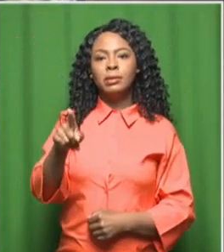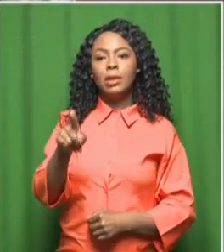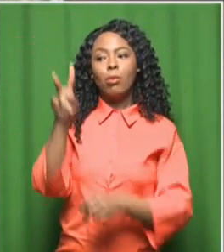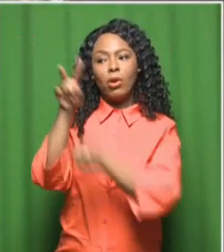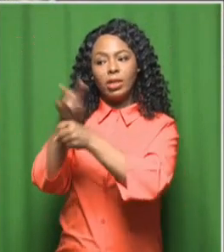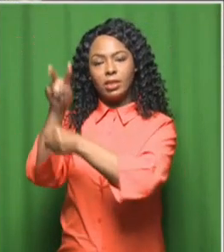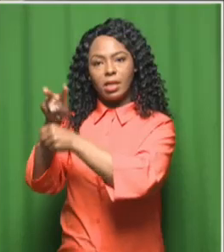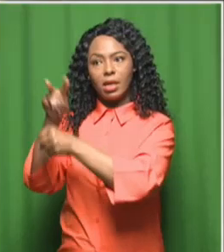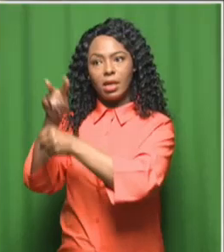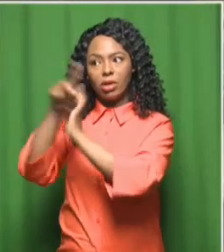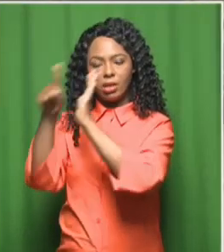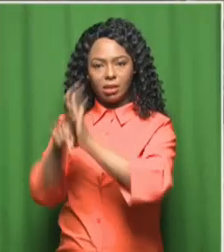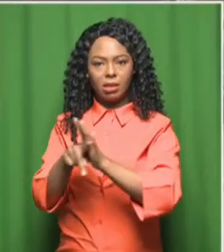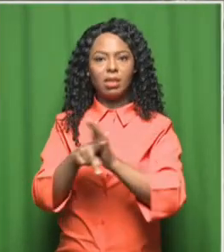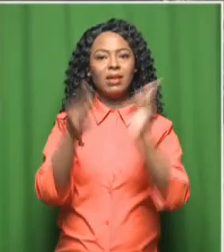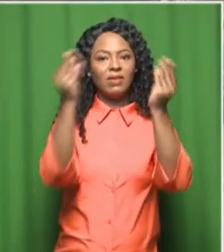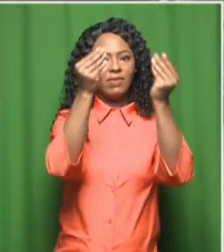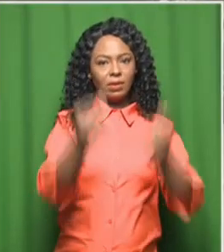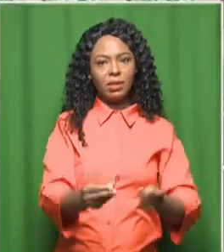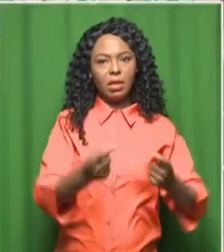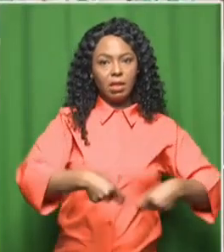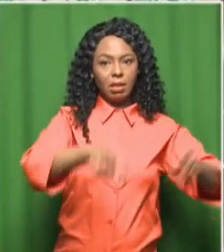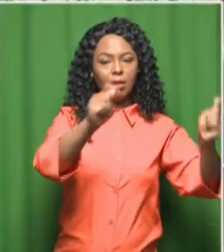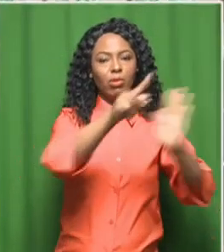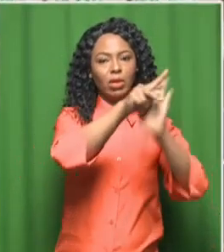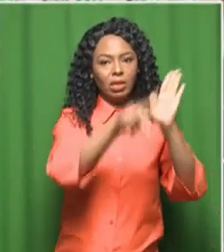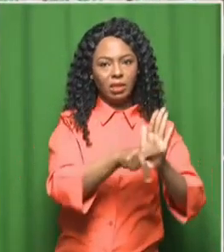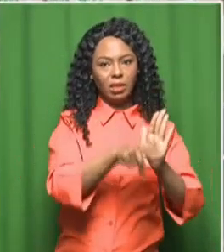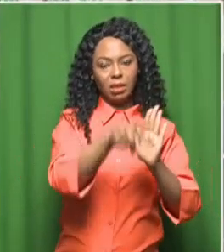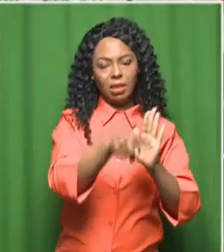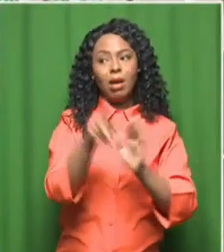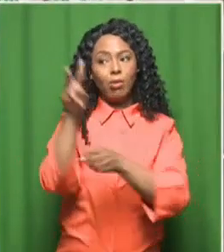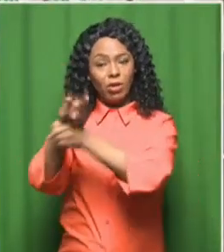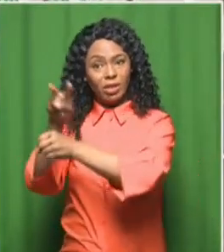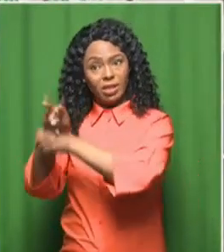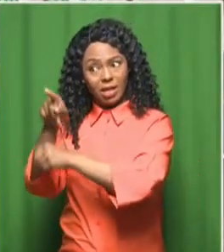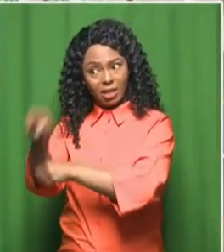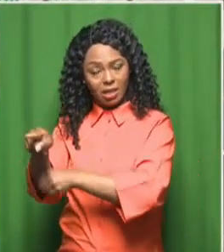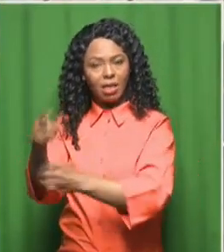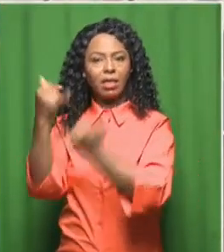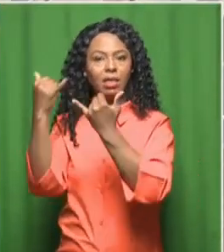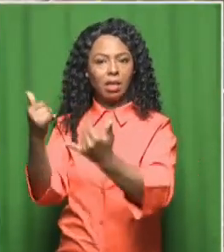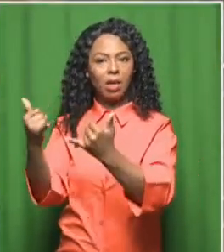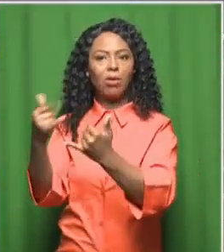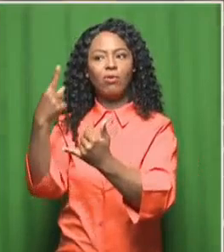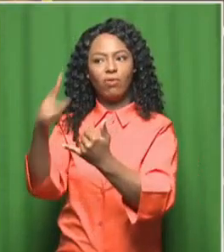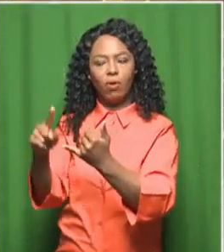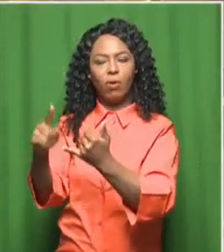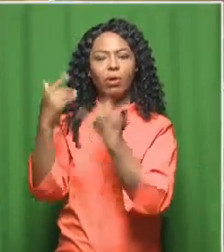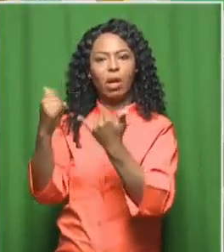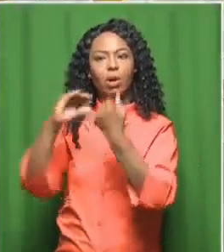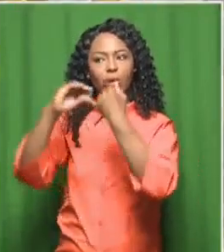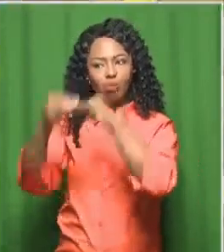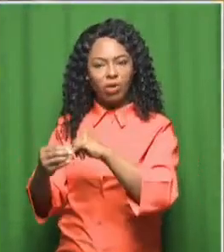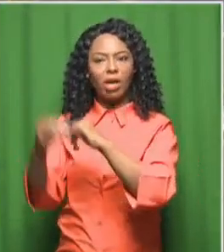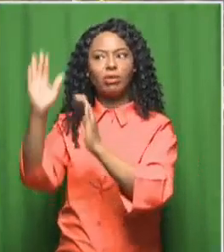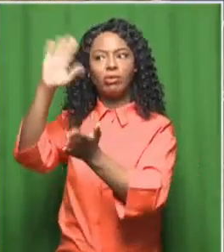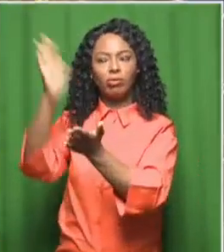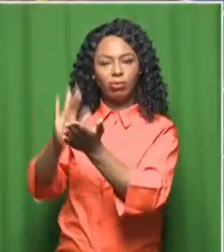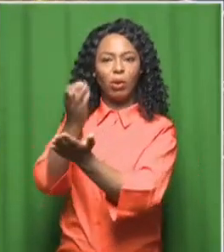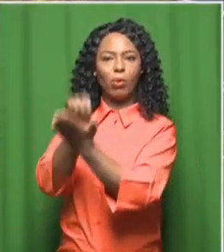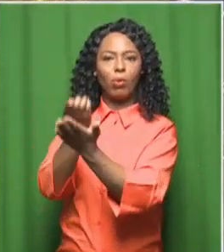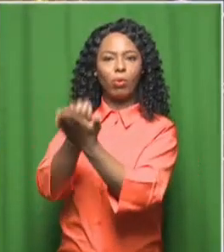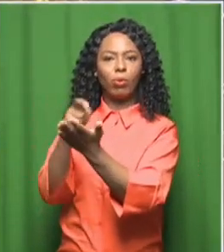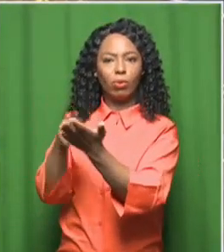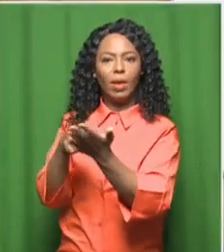fiscal policy, because it doesn't help for monetary policy to be constraining the economy because of high inflation, and yet you've